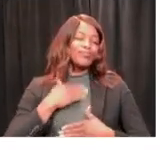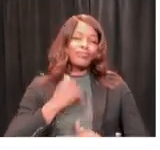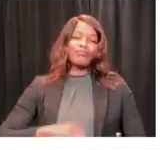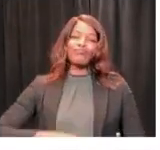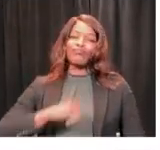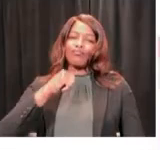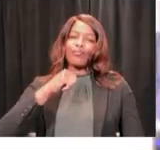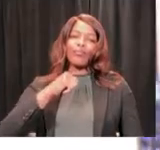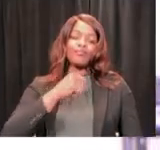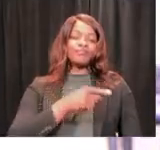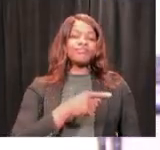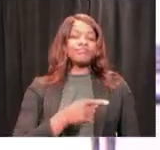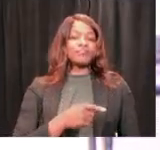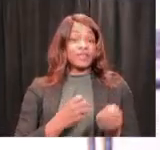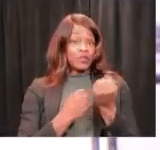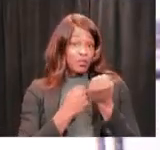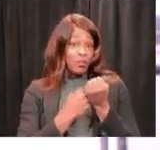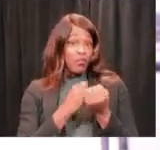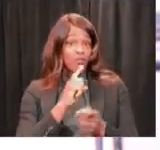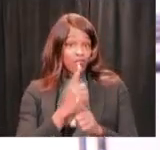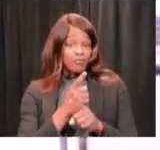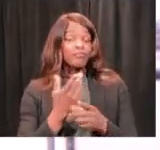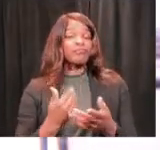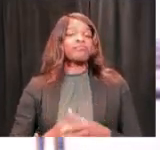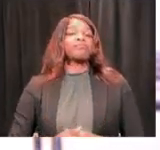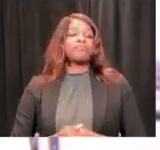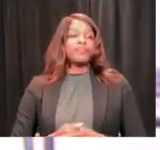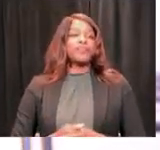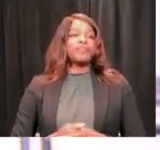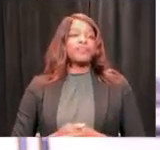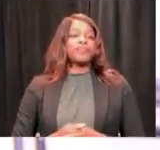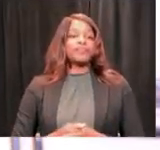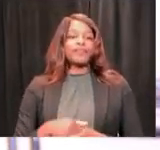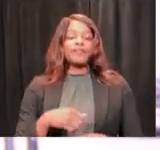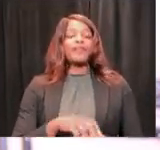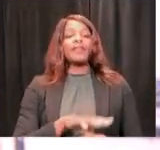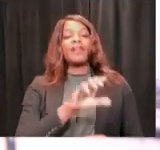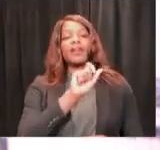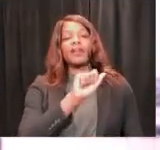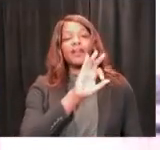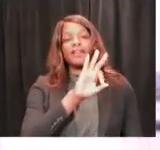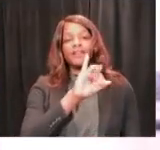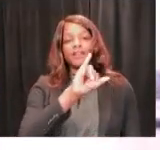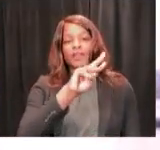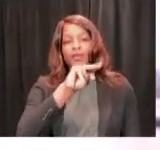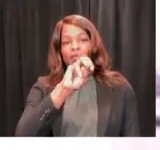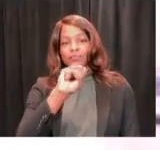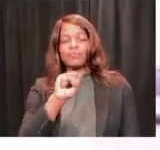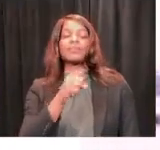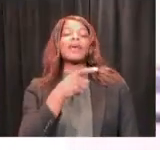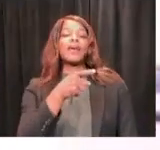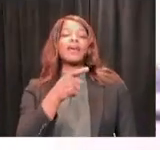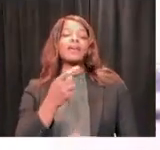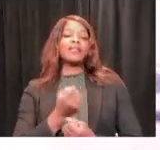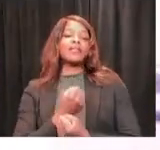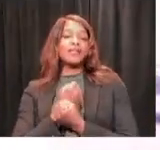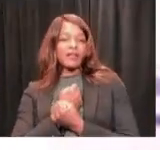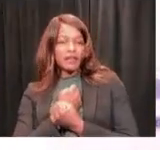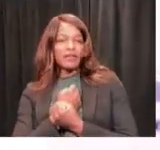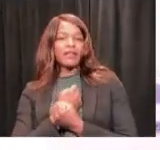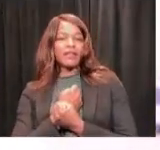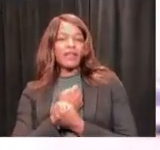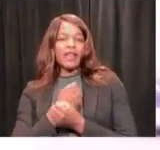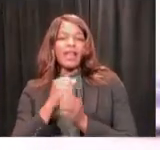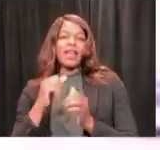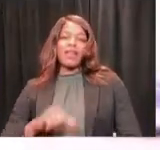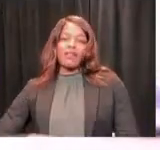That's affirmation, right? This is the one. And he affirms him, he shows affection to him, and then he shows his